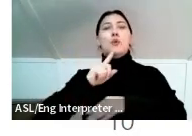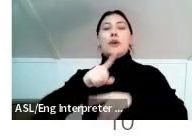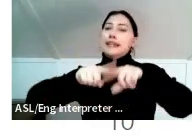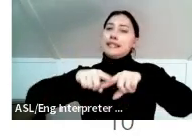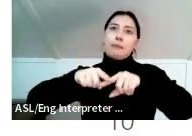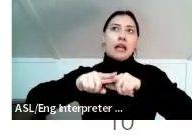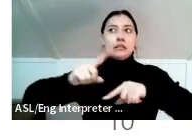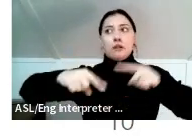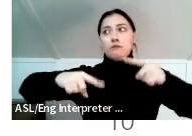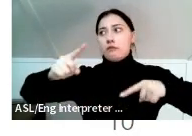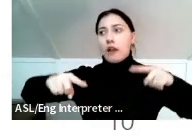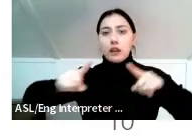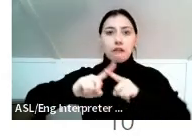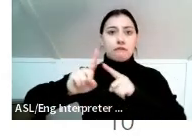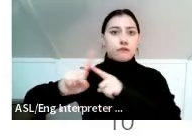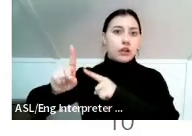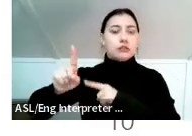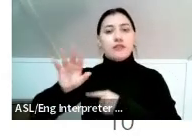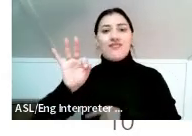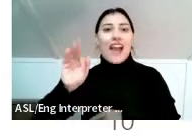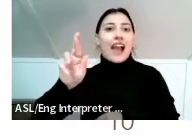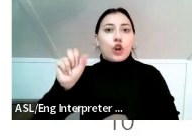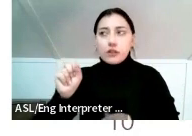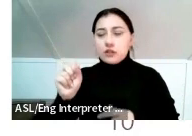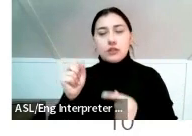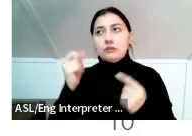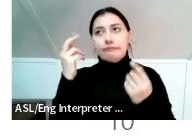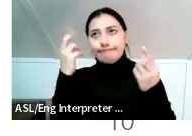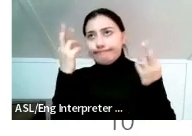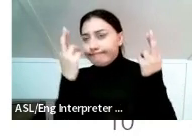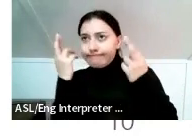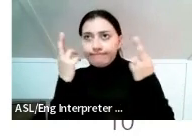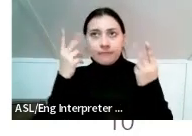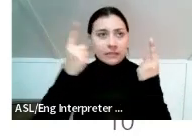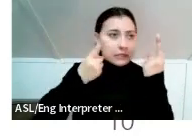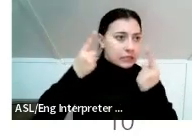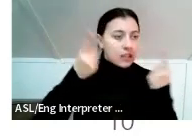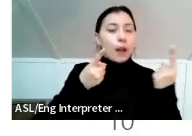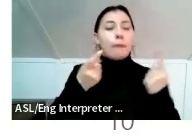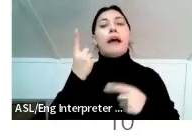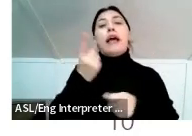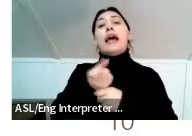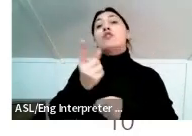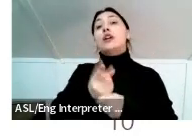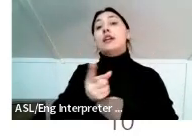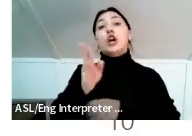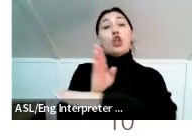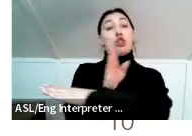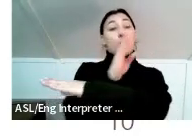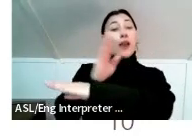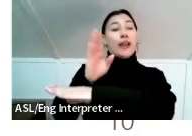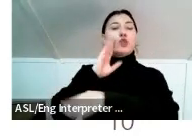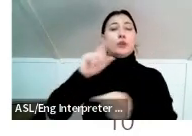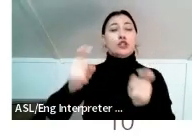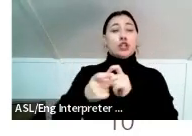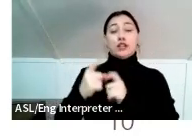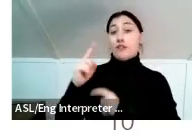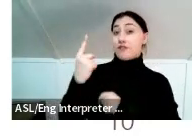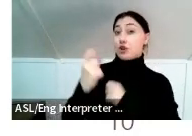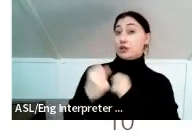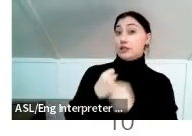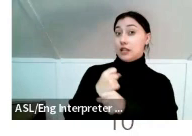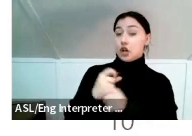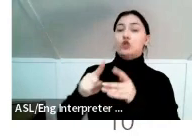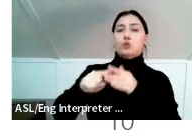different factors, but that will be, the ranges will change each year. So in year one, grants are